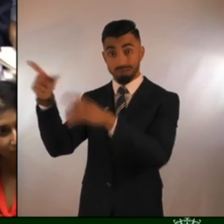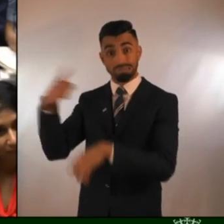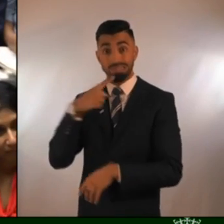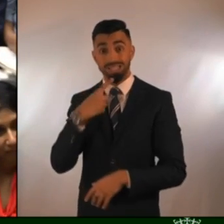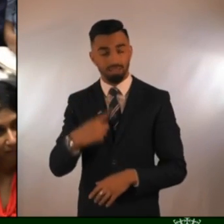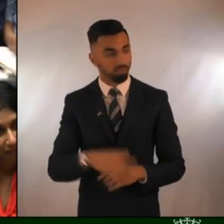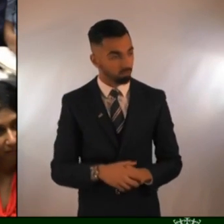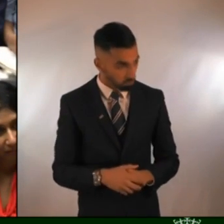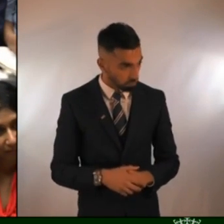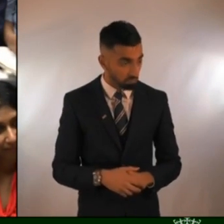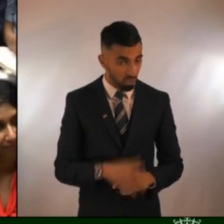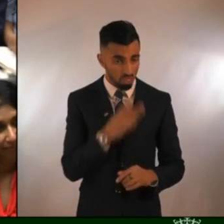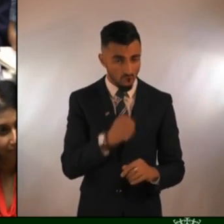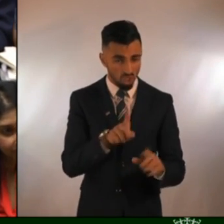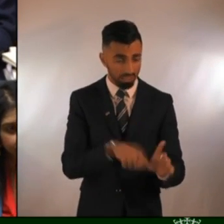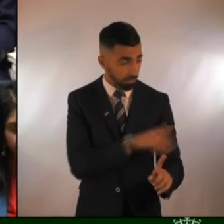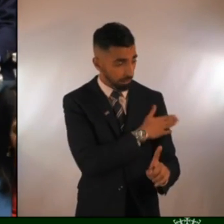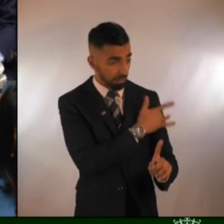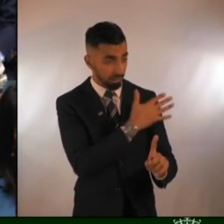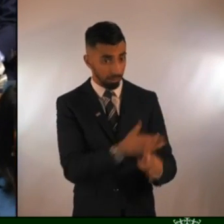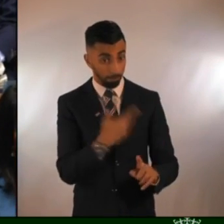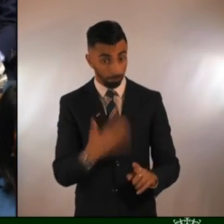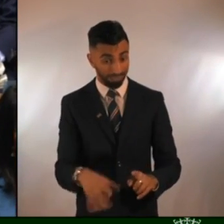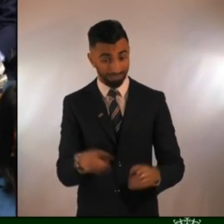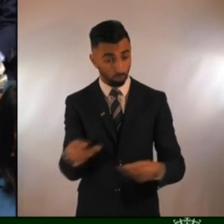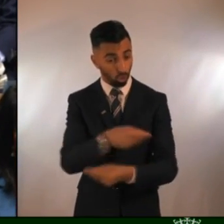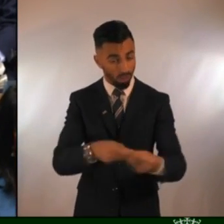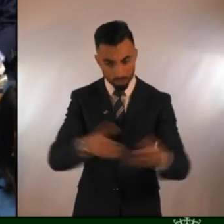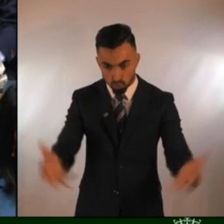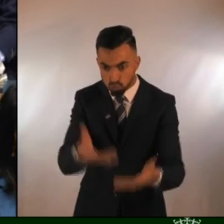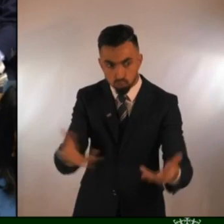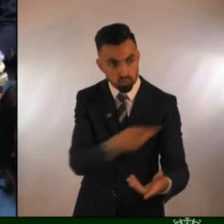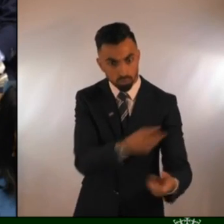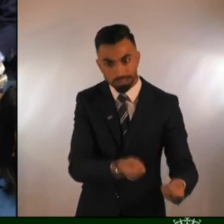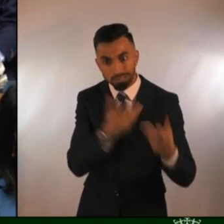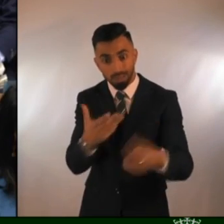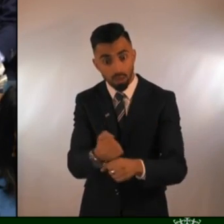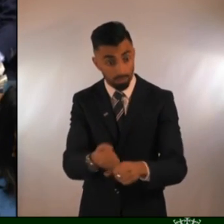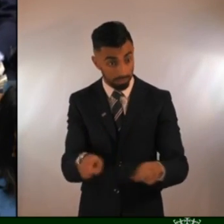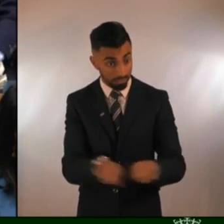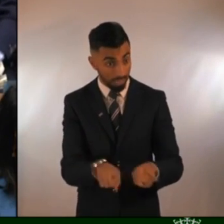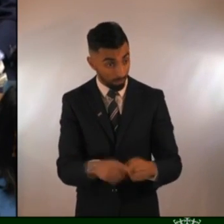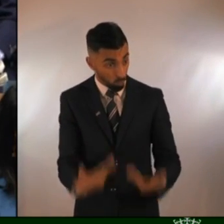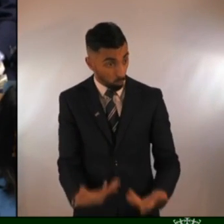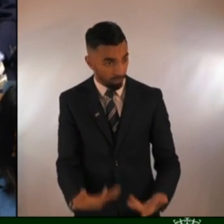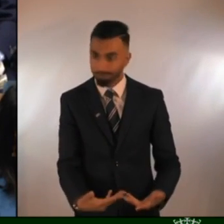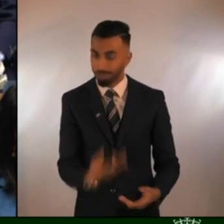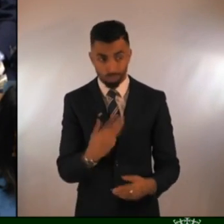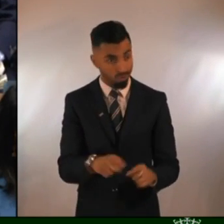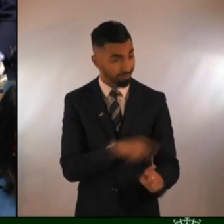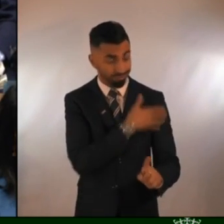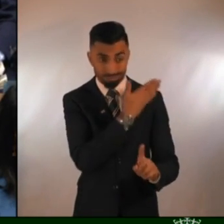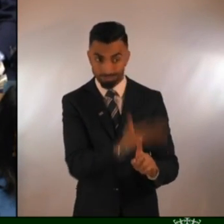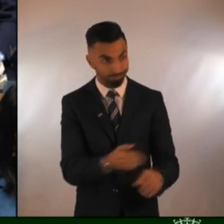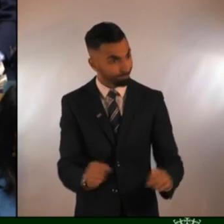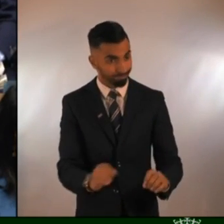for nearly 30 years. Next year, day-to-day departmental spending will grow at the fastest rate in 15 years.